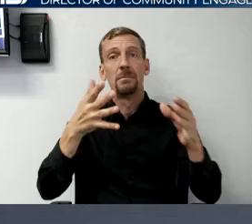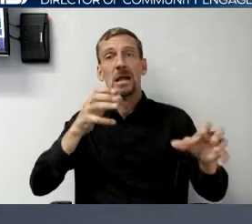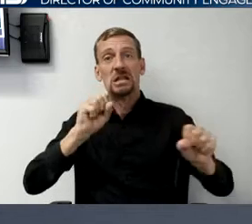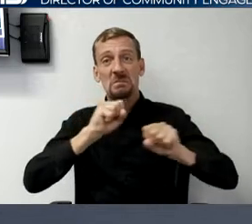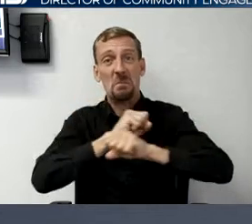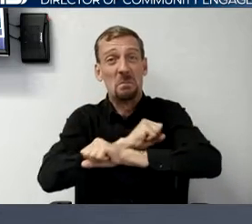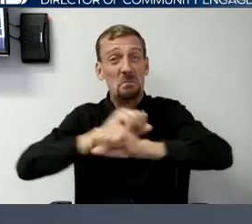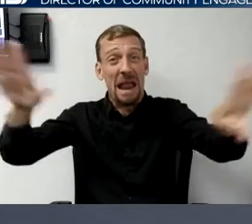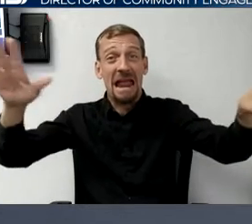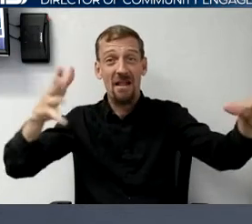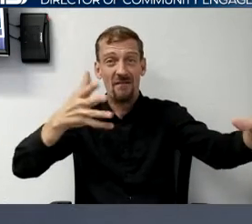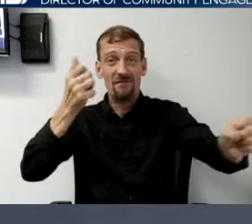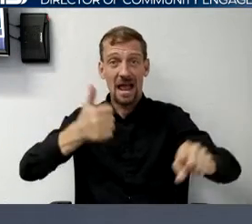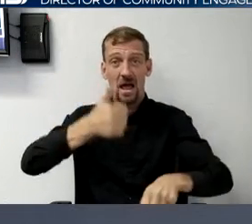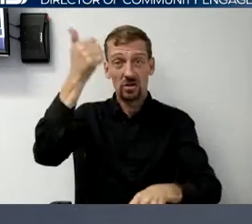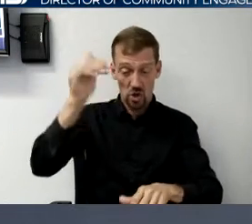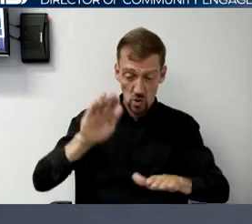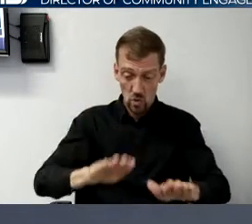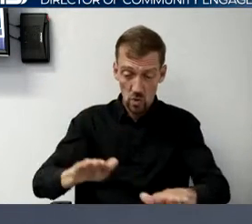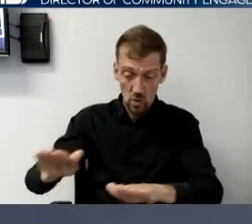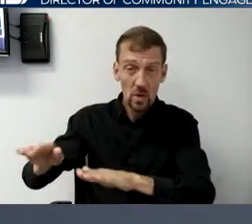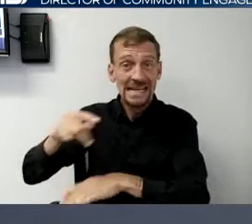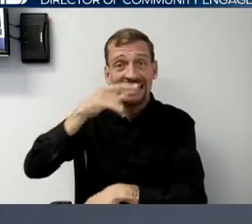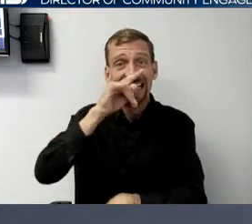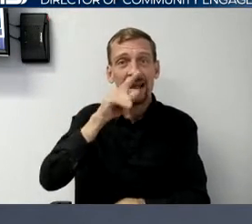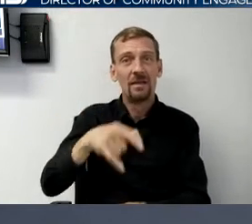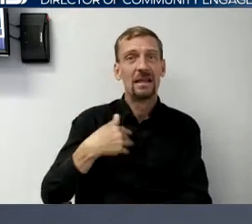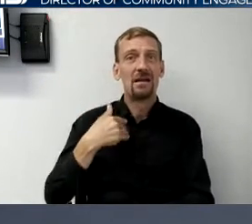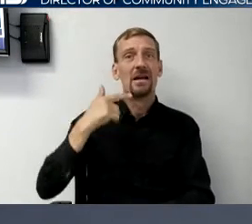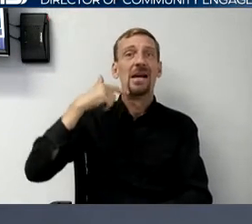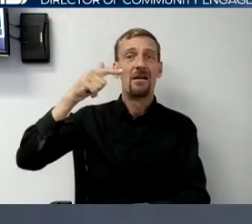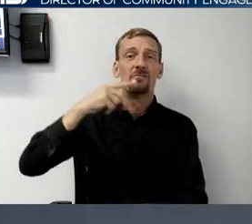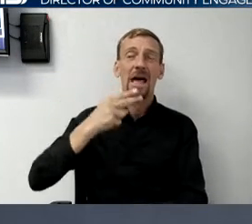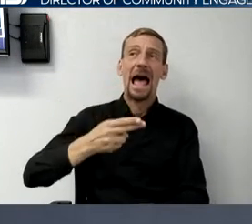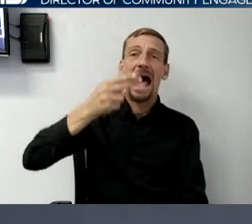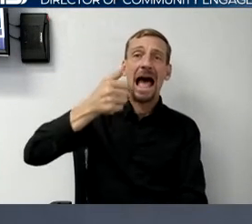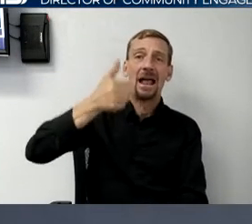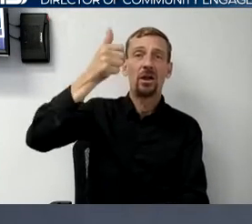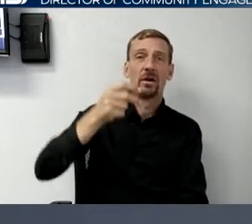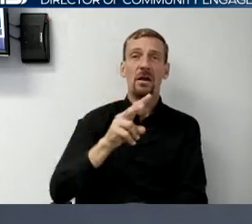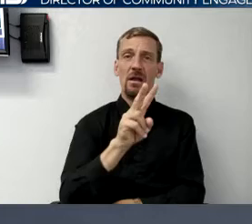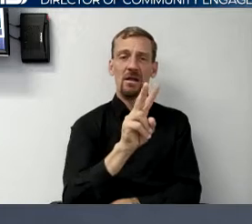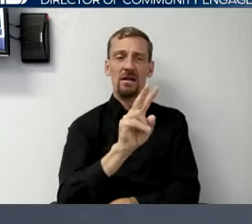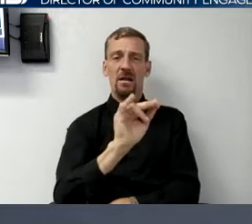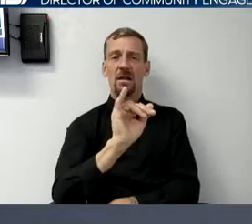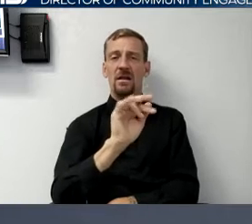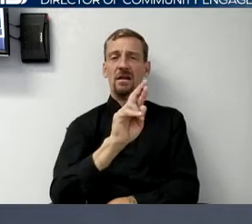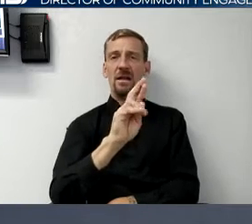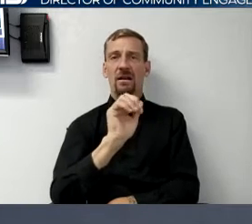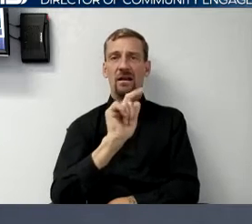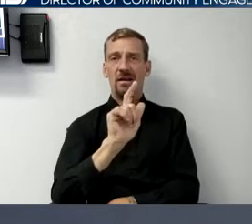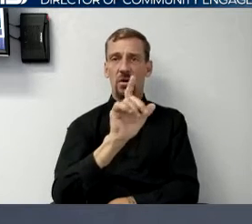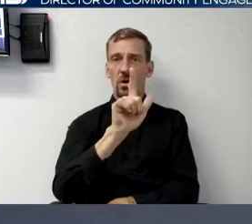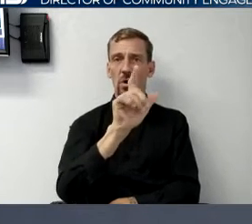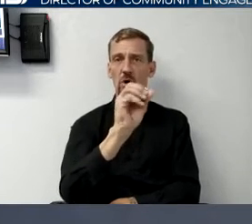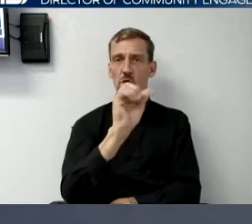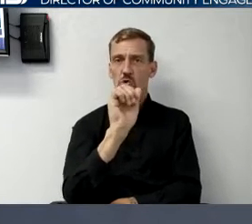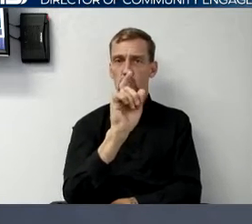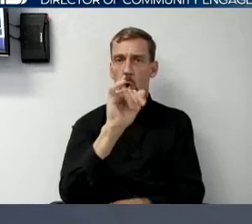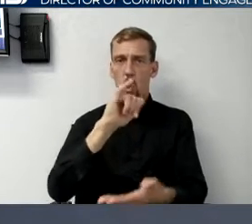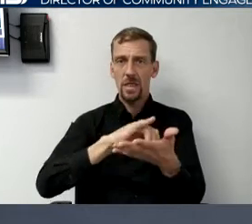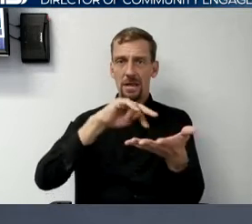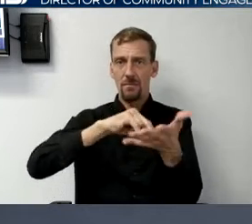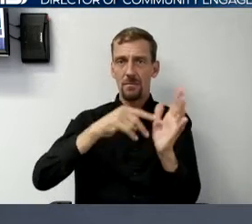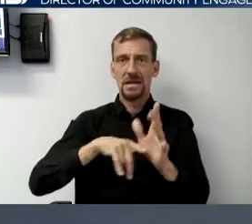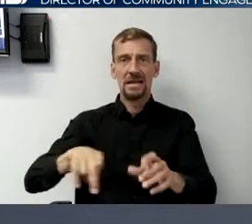spreaders. That they tend to have a higher viral load that they're carrying, which makes them super